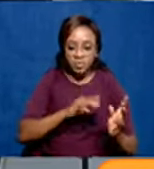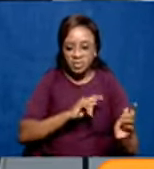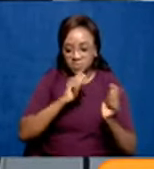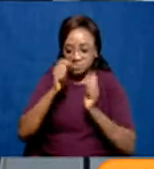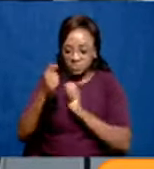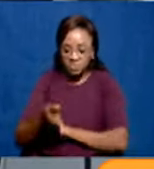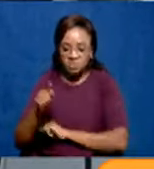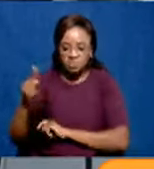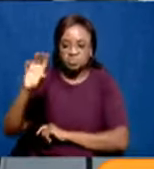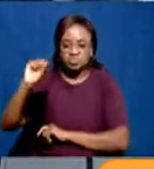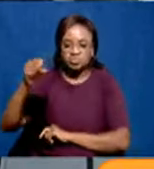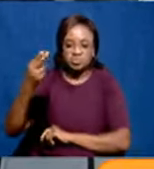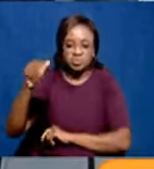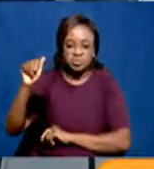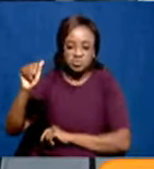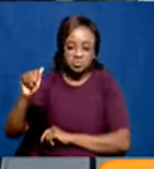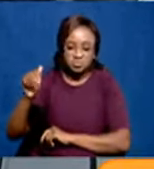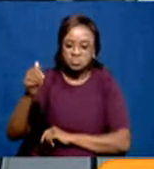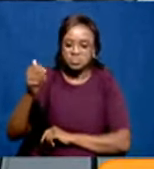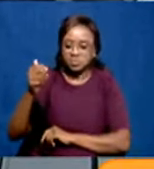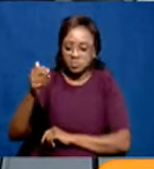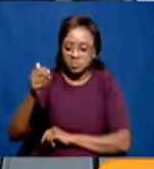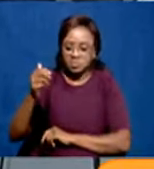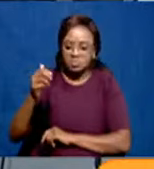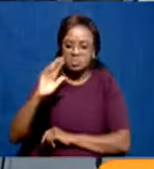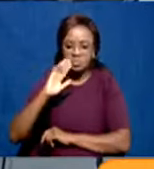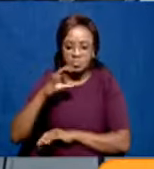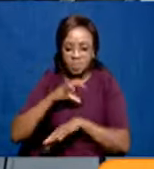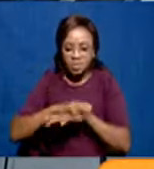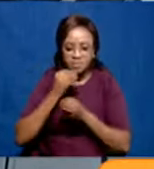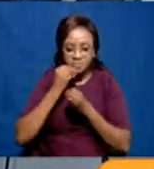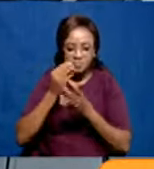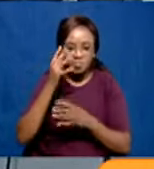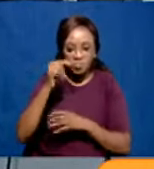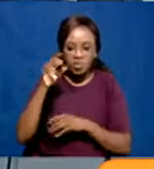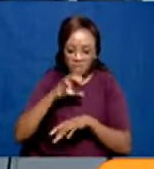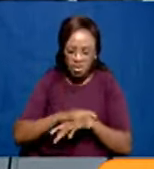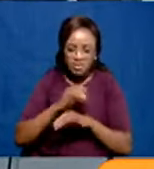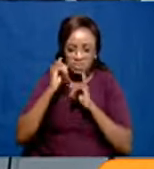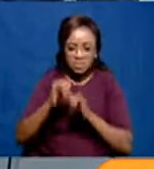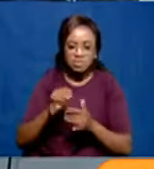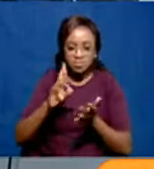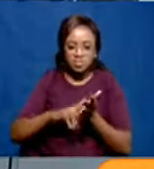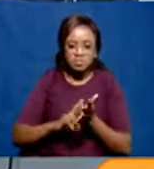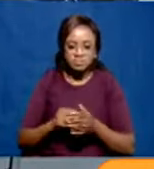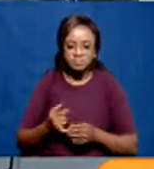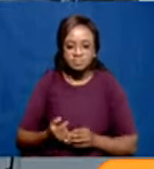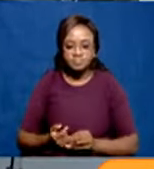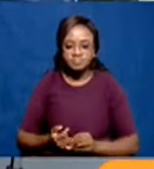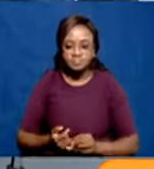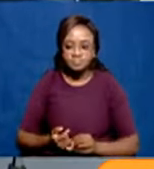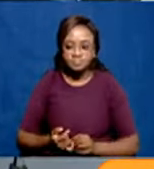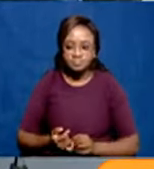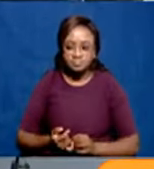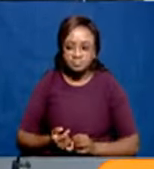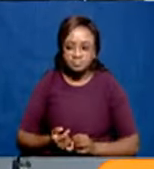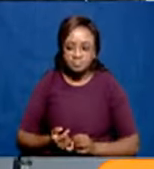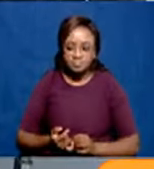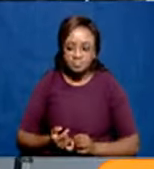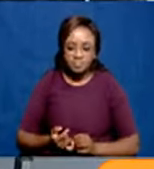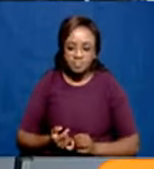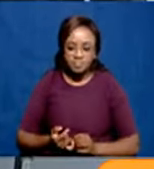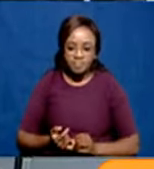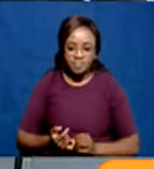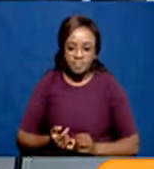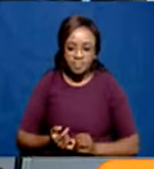for the Social Health Insurance Fund, yeah. They will be notified because they will get new, registered and get new cards. Okay, let's finish up the questions and bring them up again. I believe there's